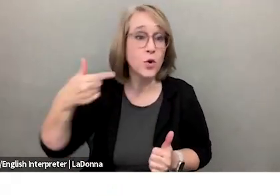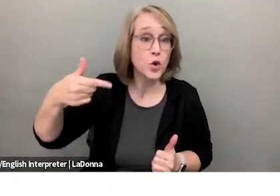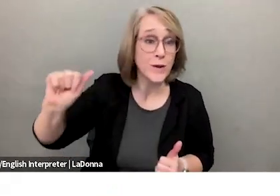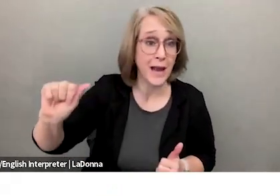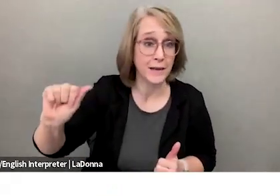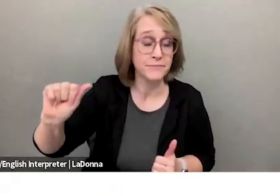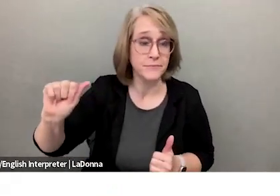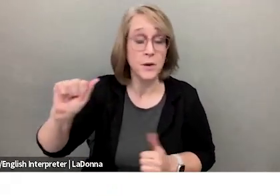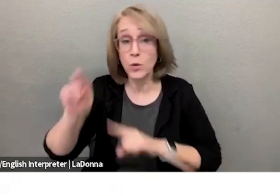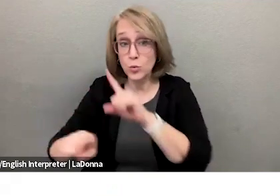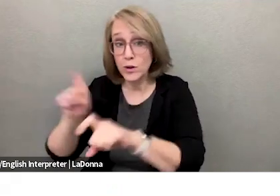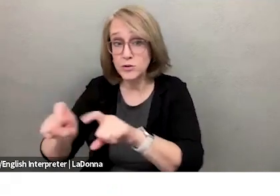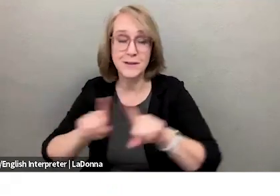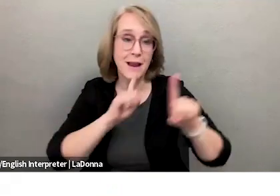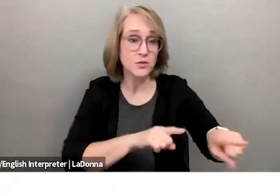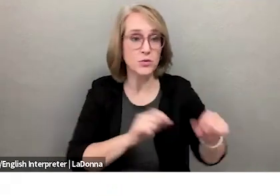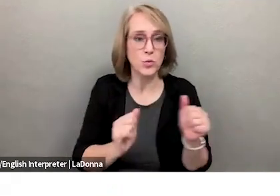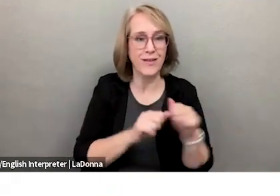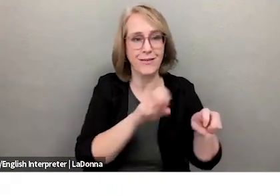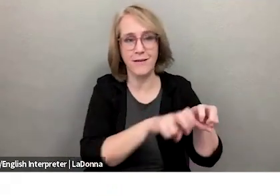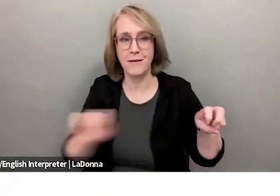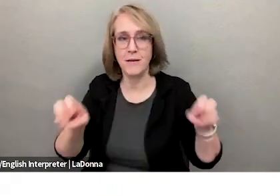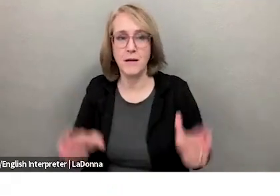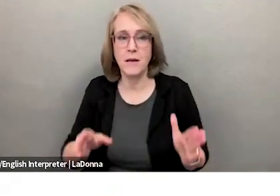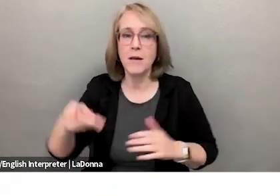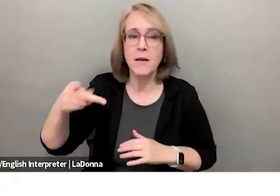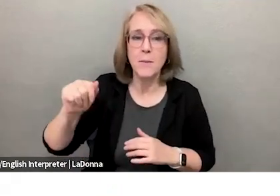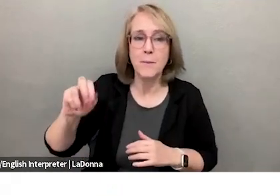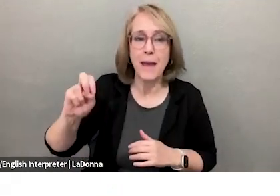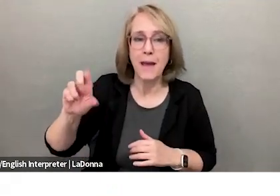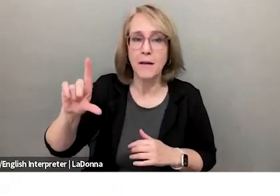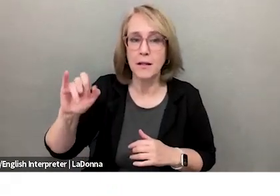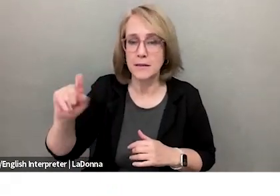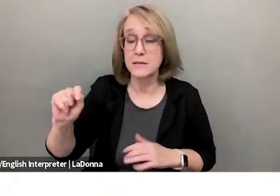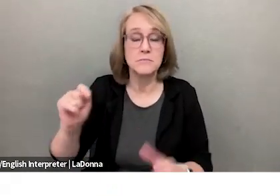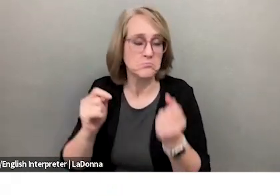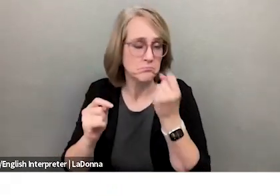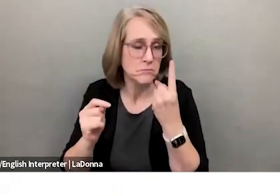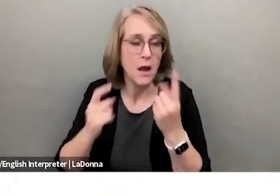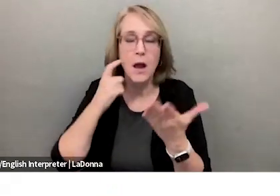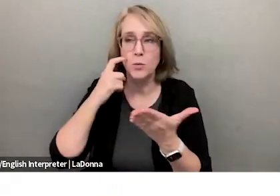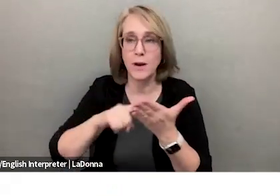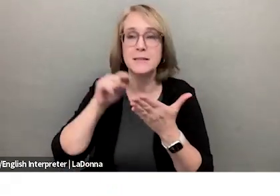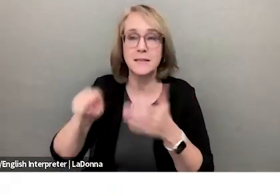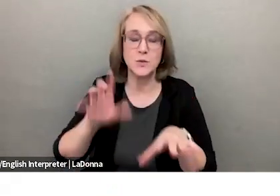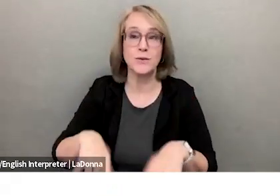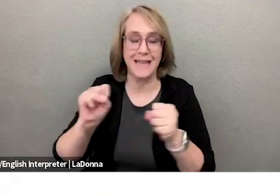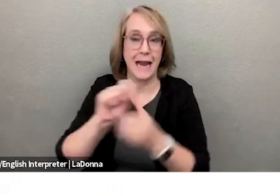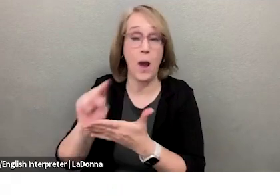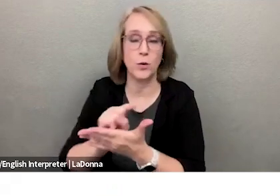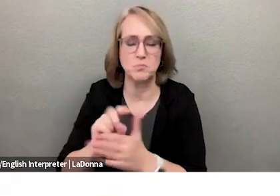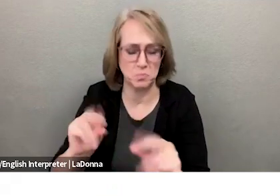and discussion through our panelists. And I know we could end up spending hours upon this, but let me start the question just for